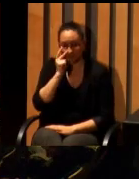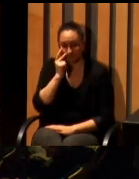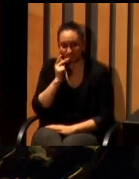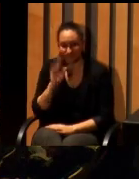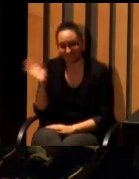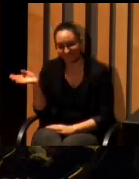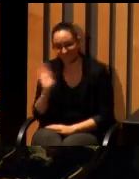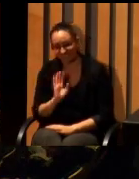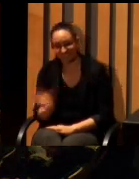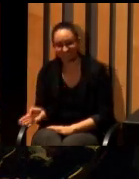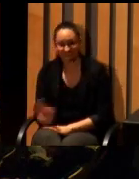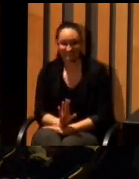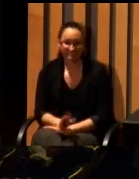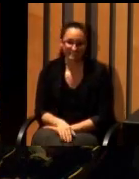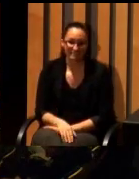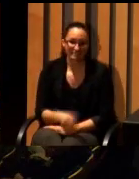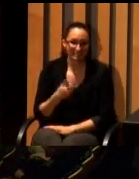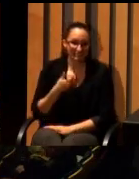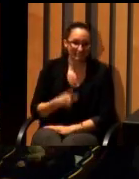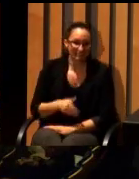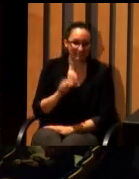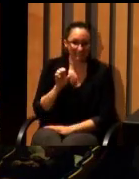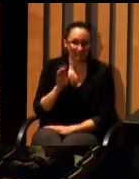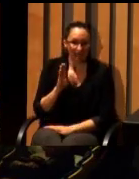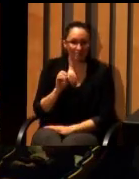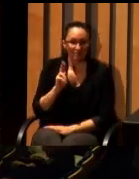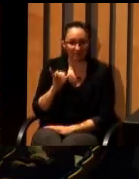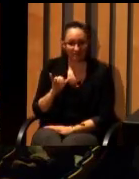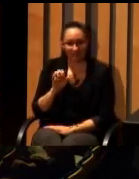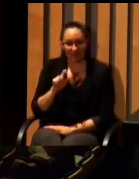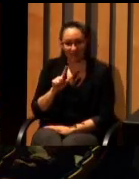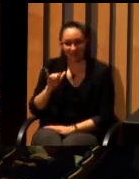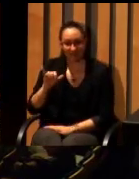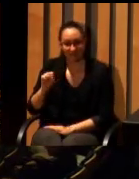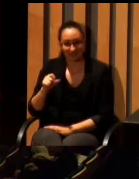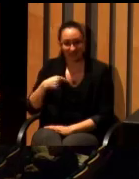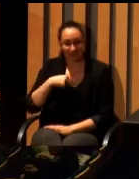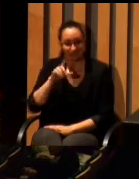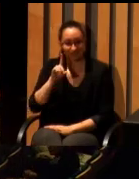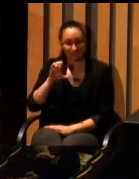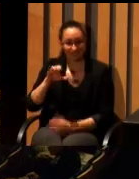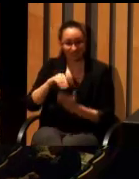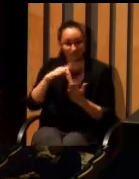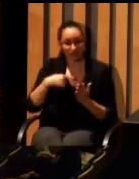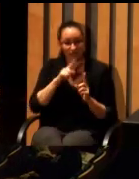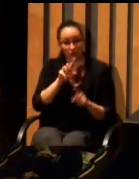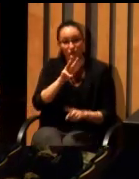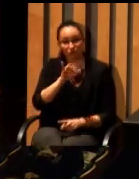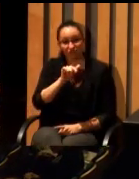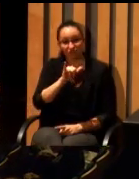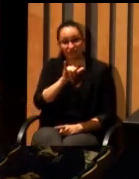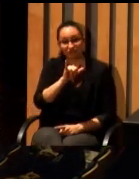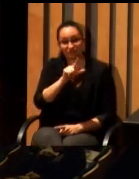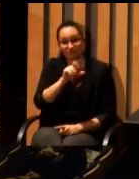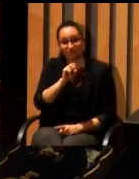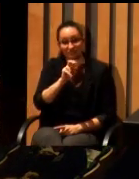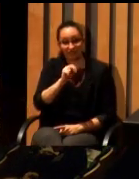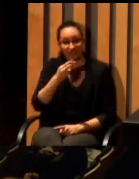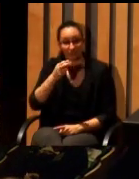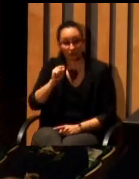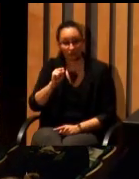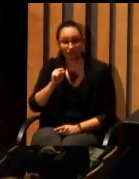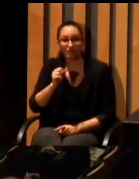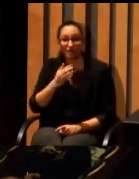Hi, I'm Hello. Ebony Ellis. I'm a DC student. I go to Wilson High School and my school